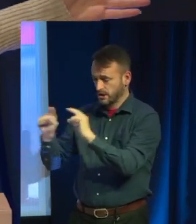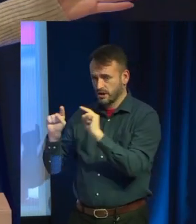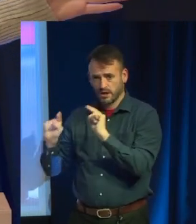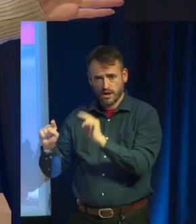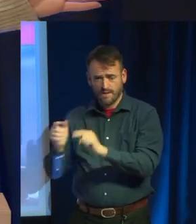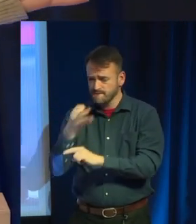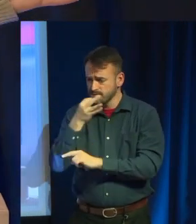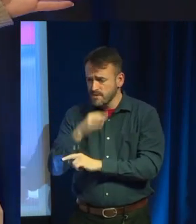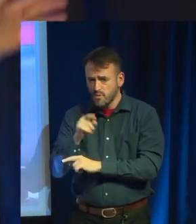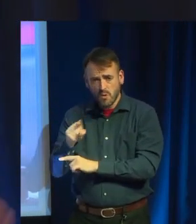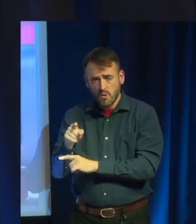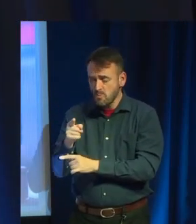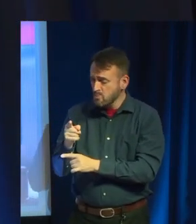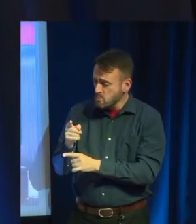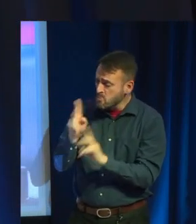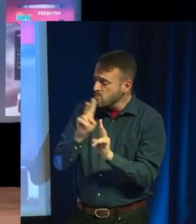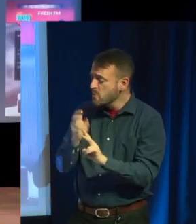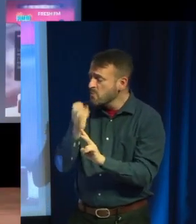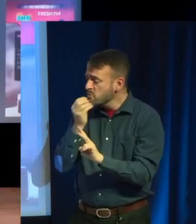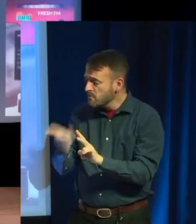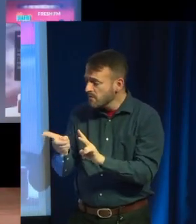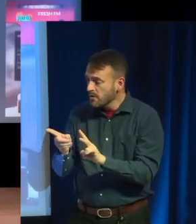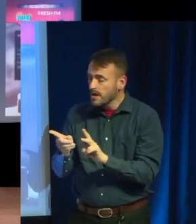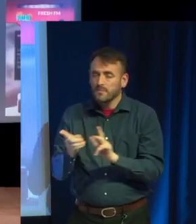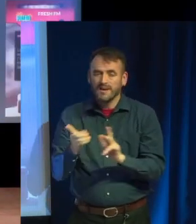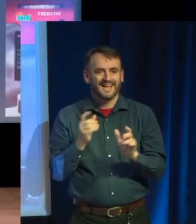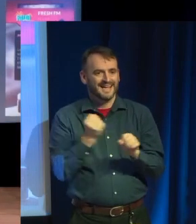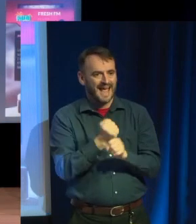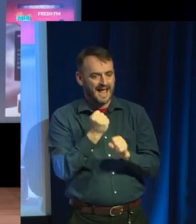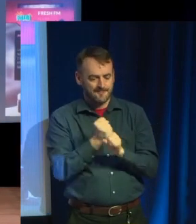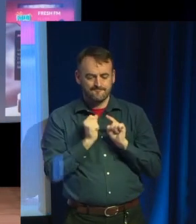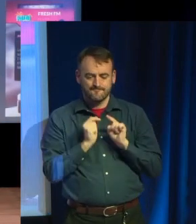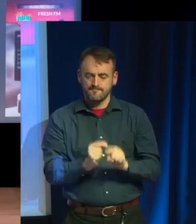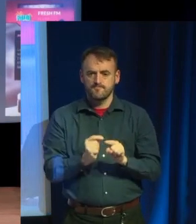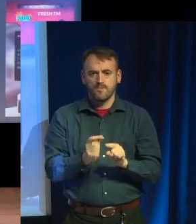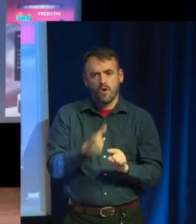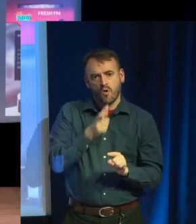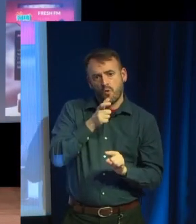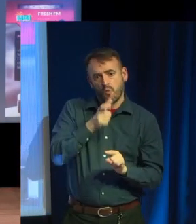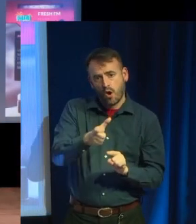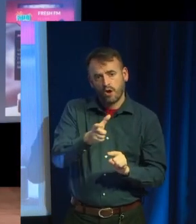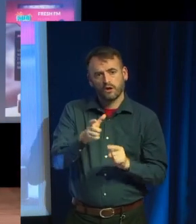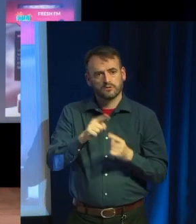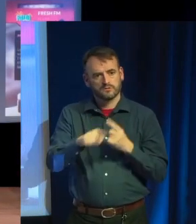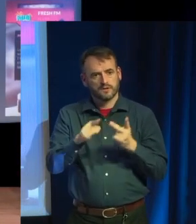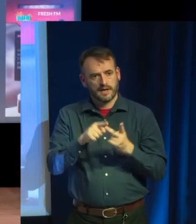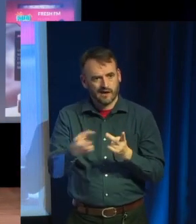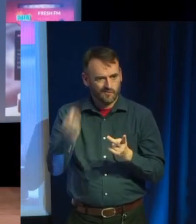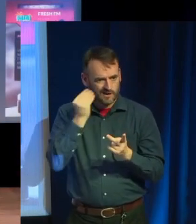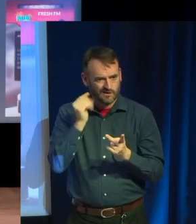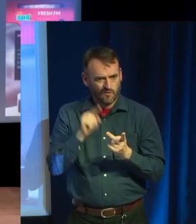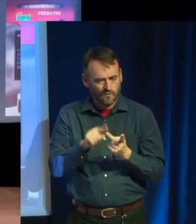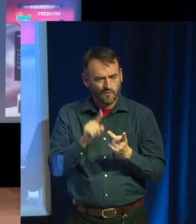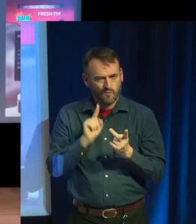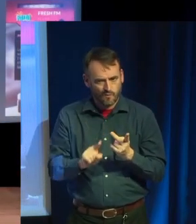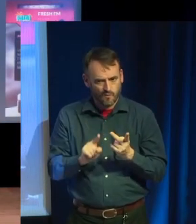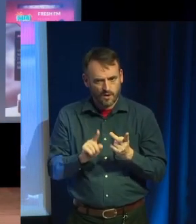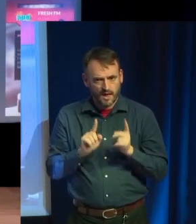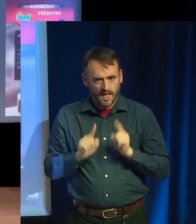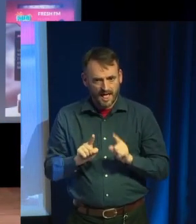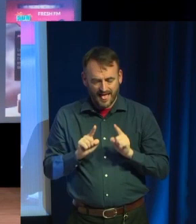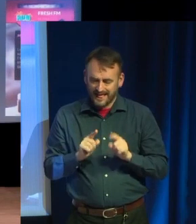still words and a radio. And it's incredibly hard to sell a game like